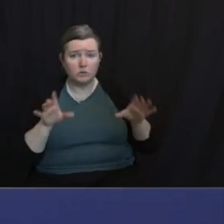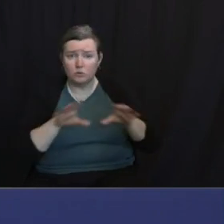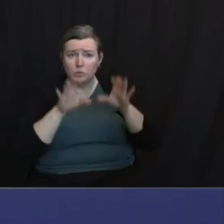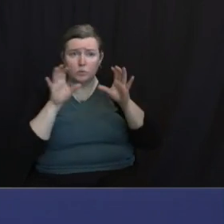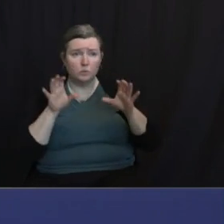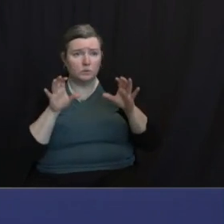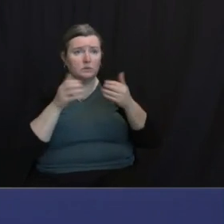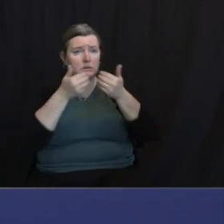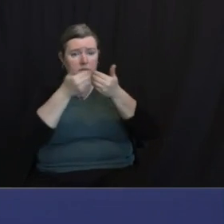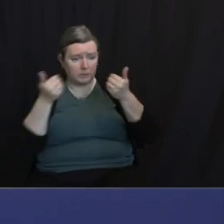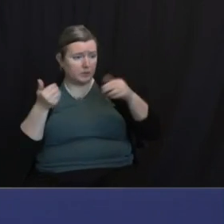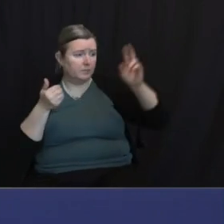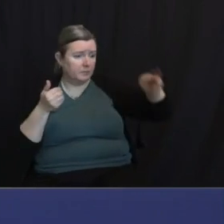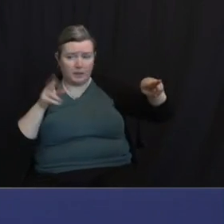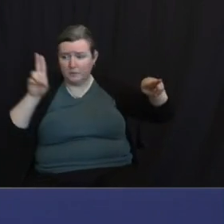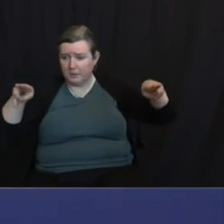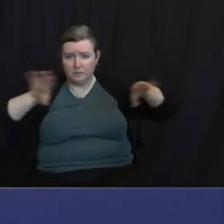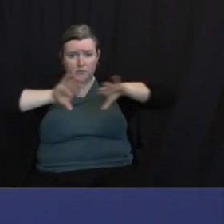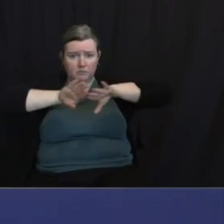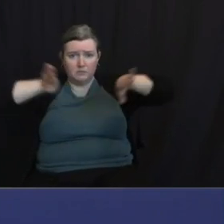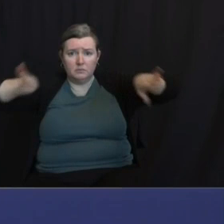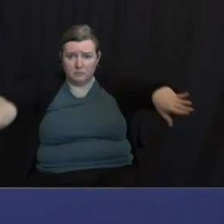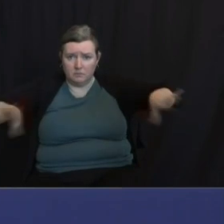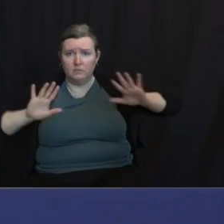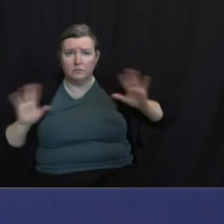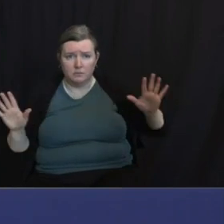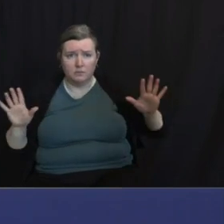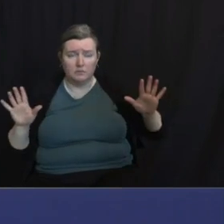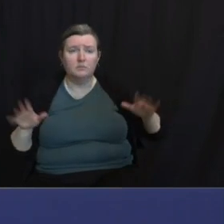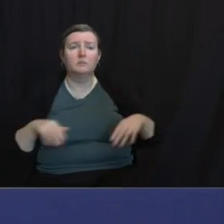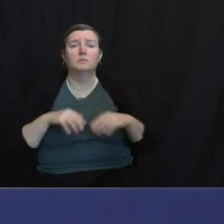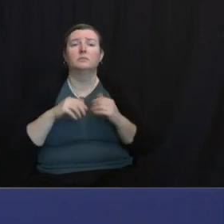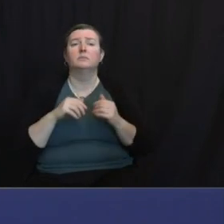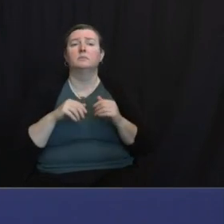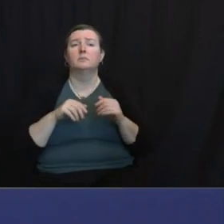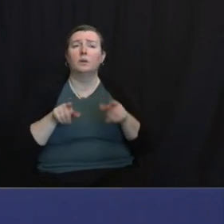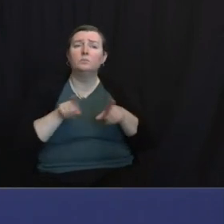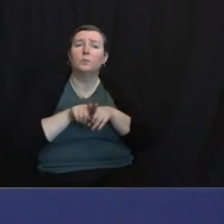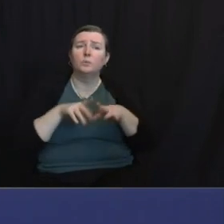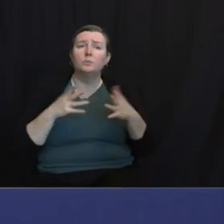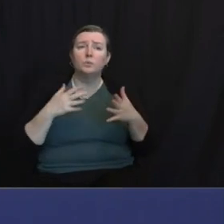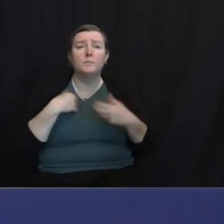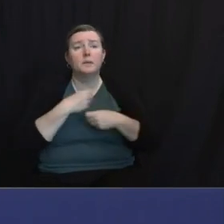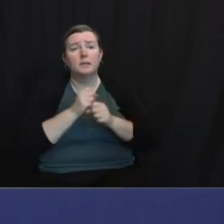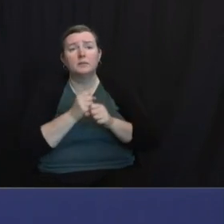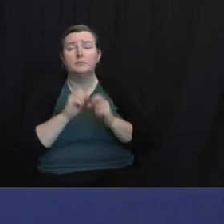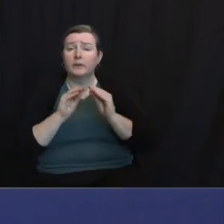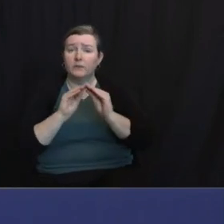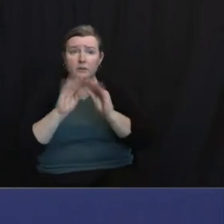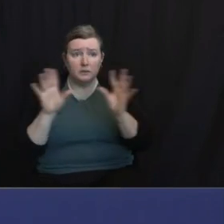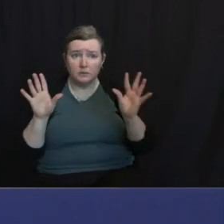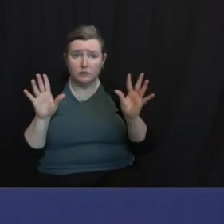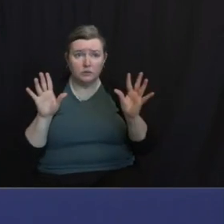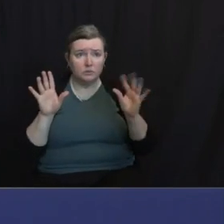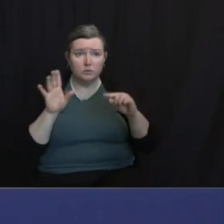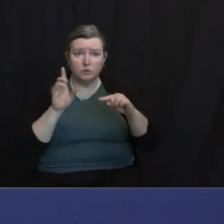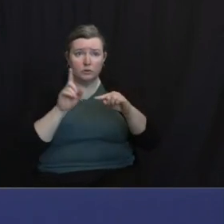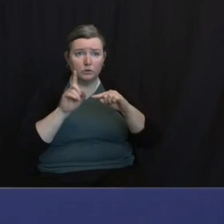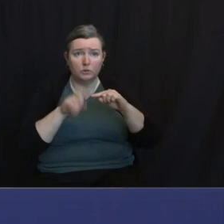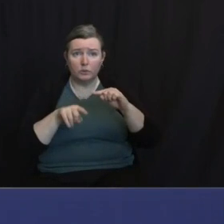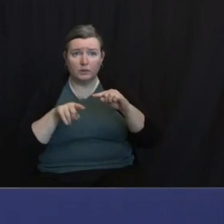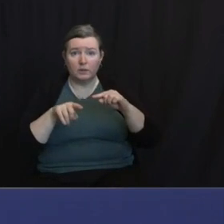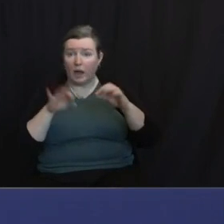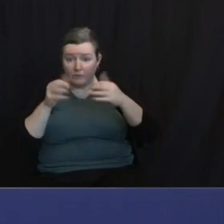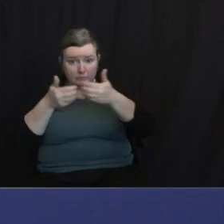believe, asked, or not asked, but made clear that if you could not do that, if you could not find a